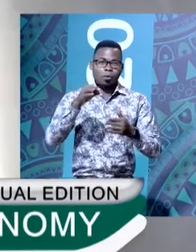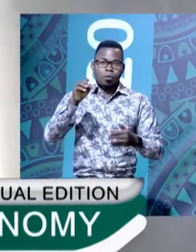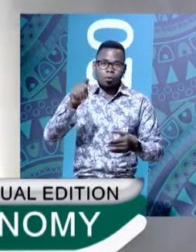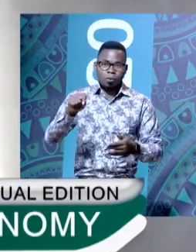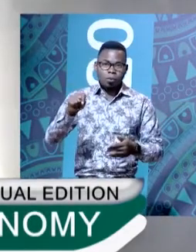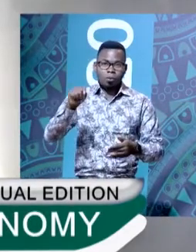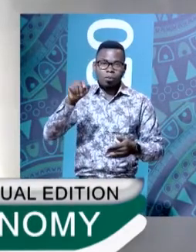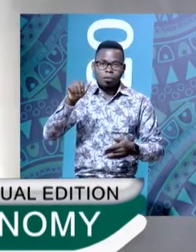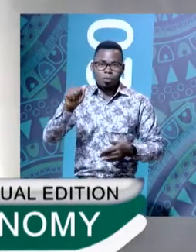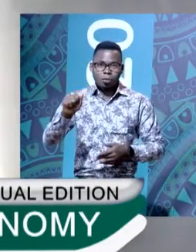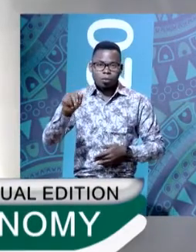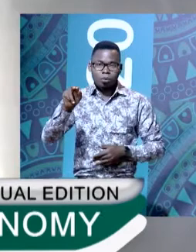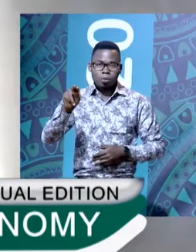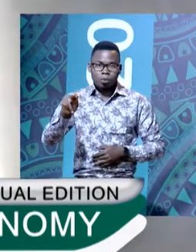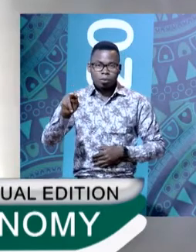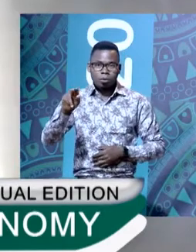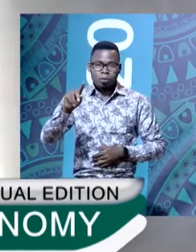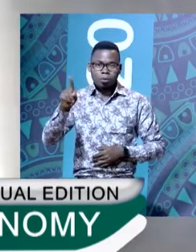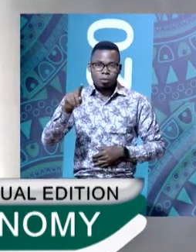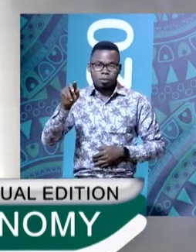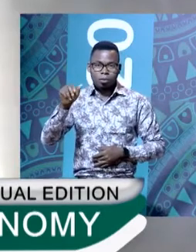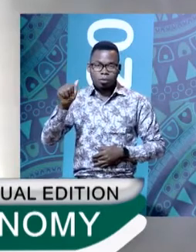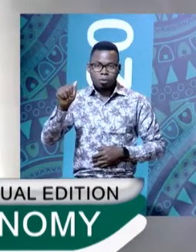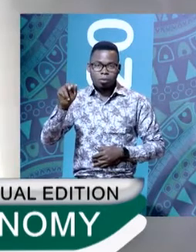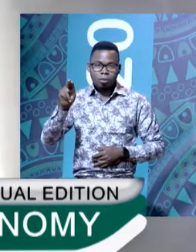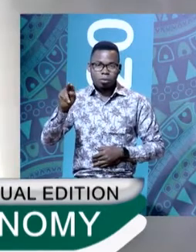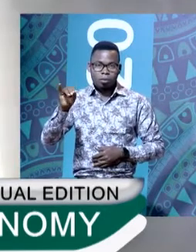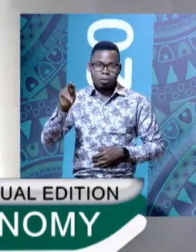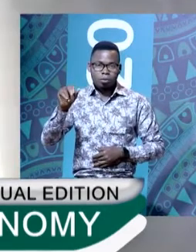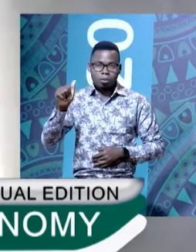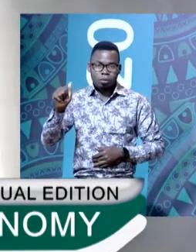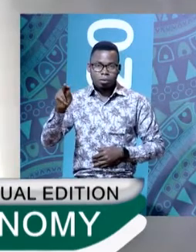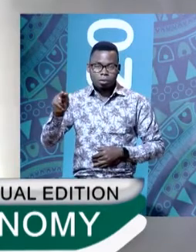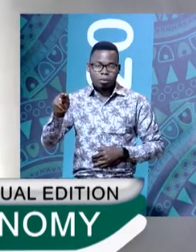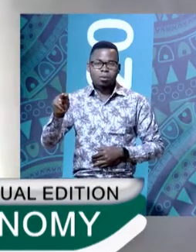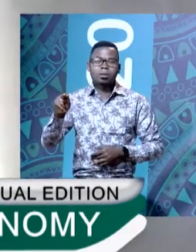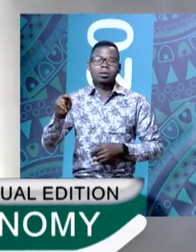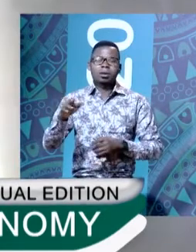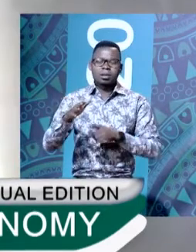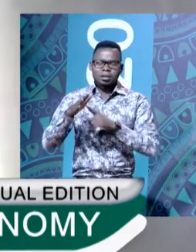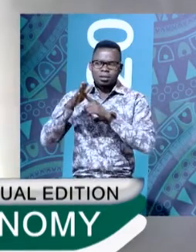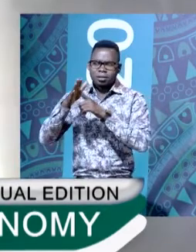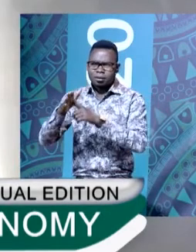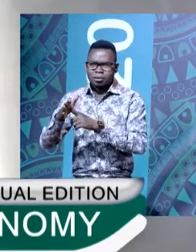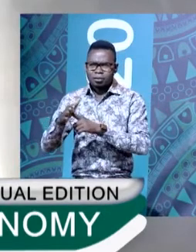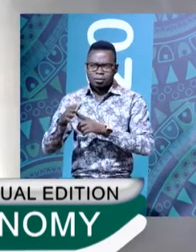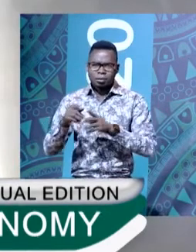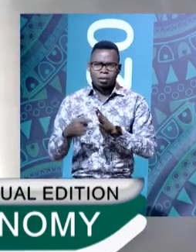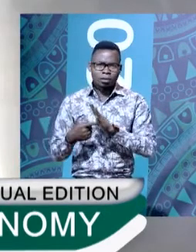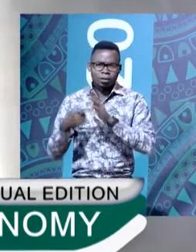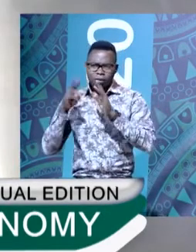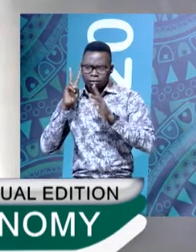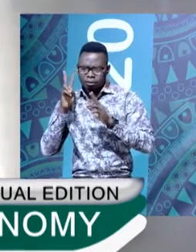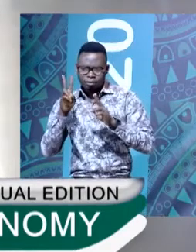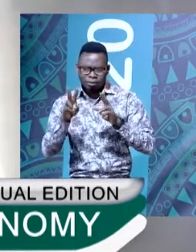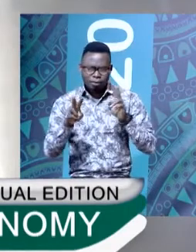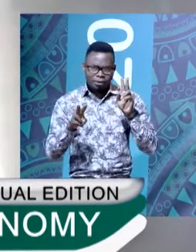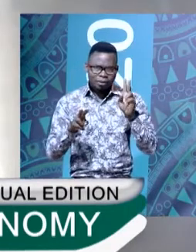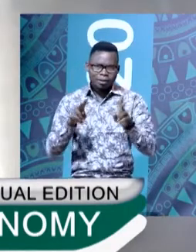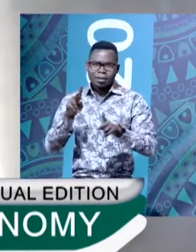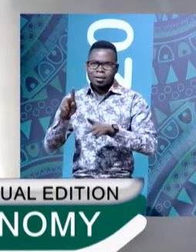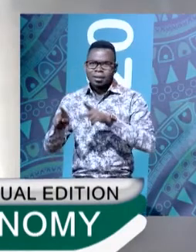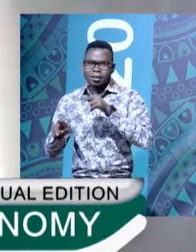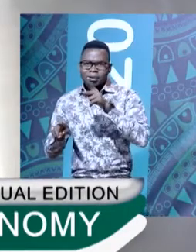President Magufuli in office, we have seen Tanzania transiting from a poor economy to